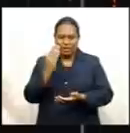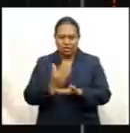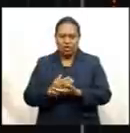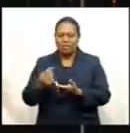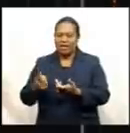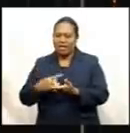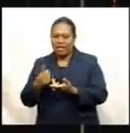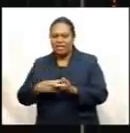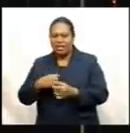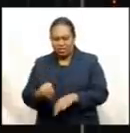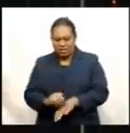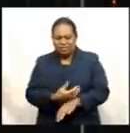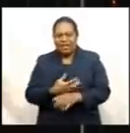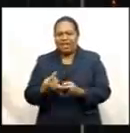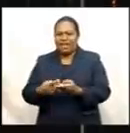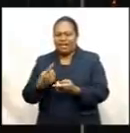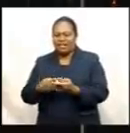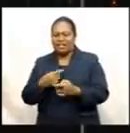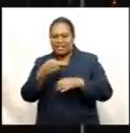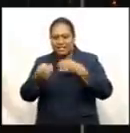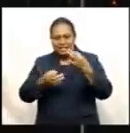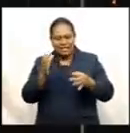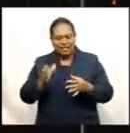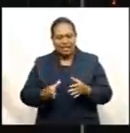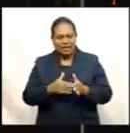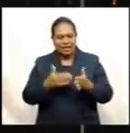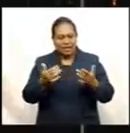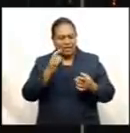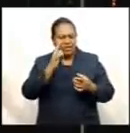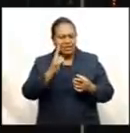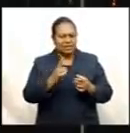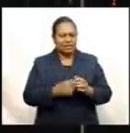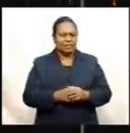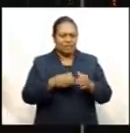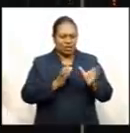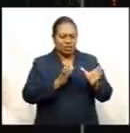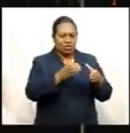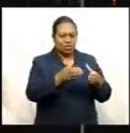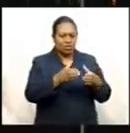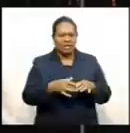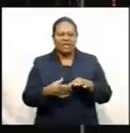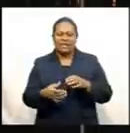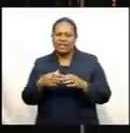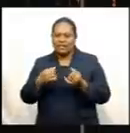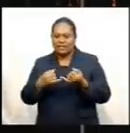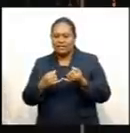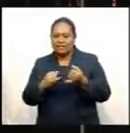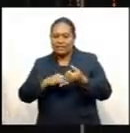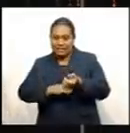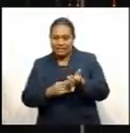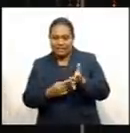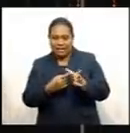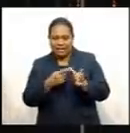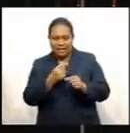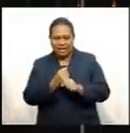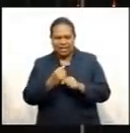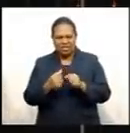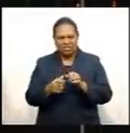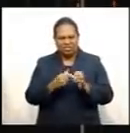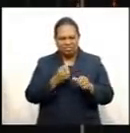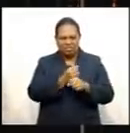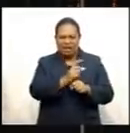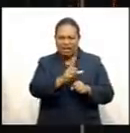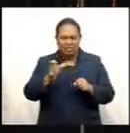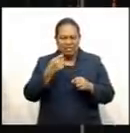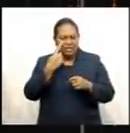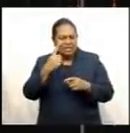singers. Well-known figures in the entertainment industry, Michelle Tevita Singh and Stage Tech Director Jerry Vatuanga, have launched a